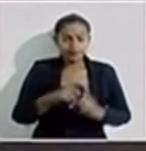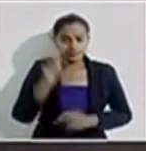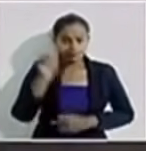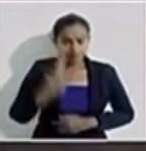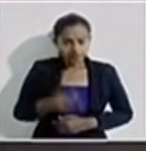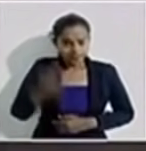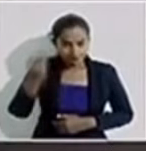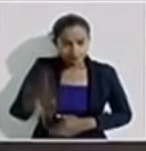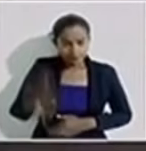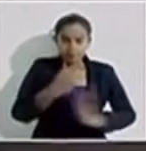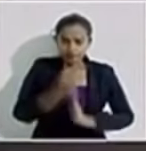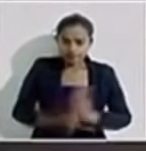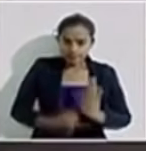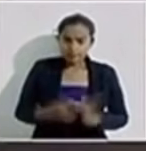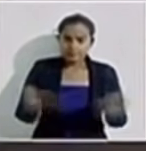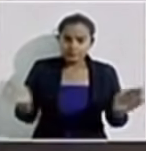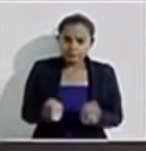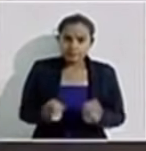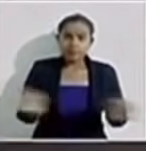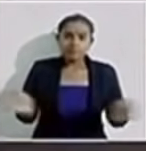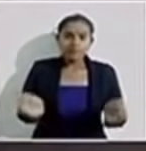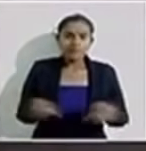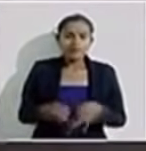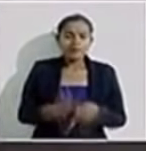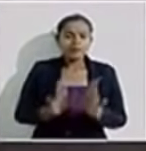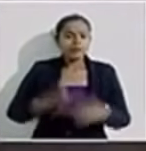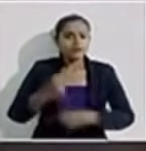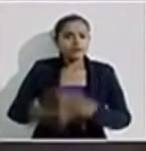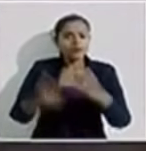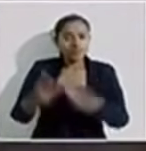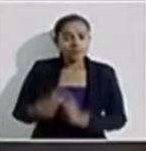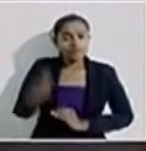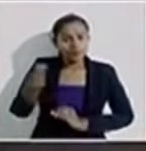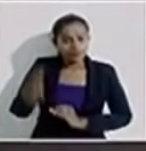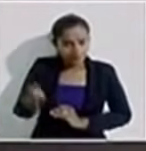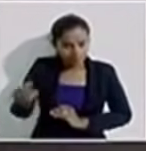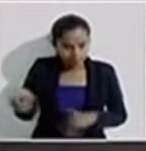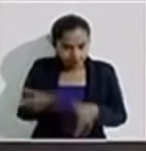medium-sized enterprise sector and assist women entrepreneurs.